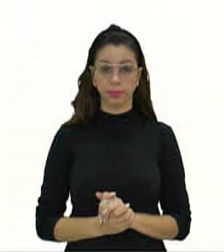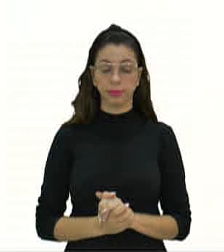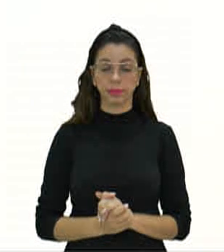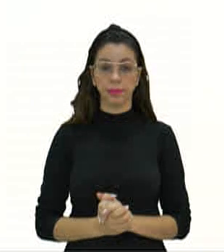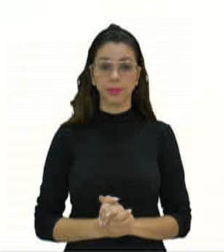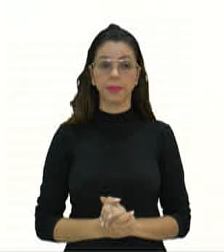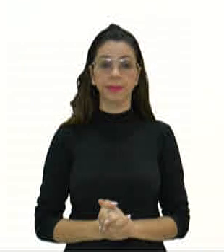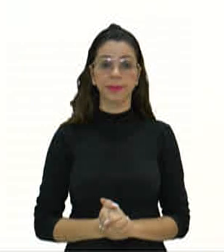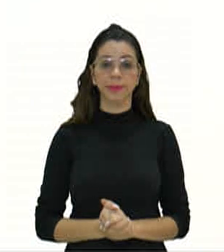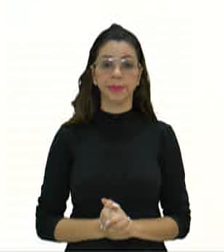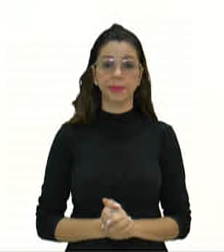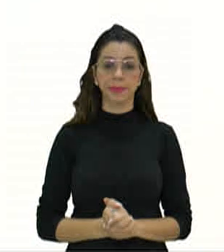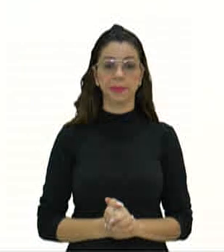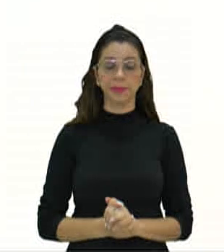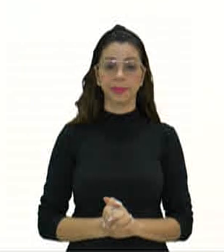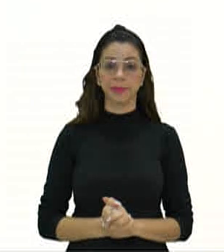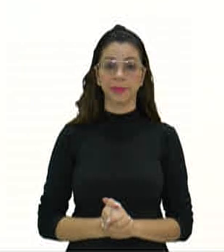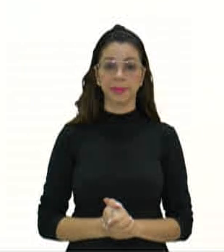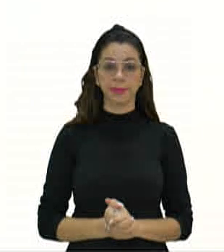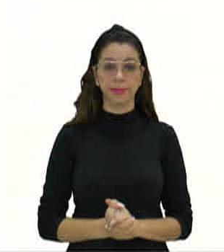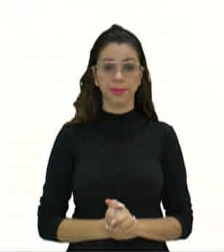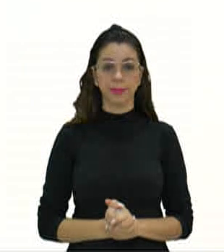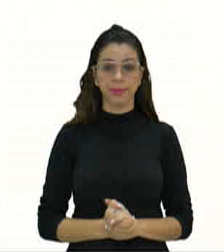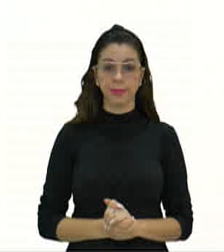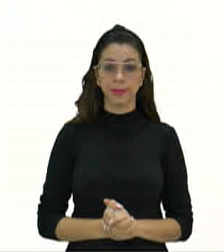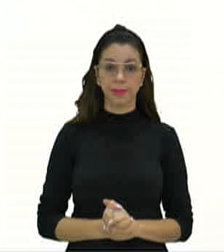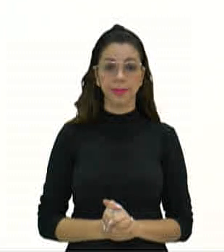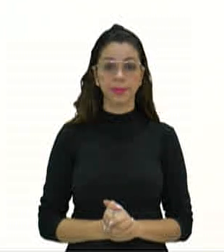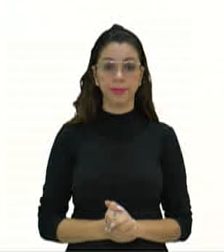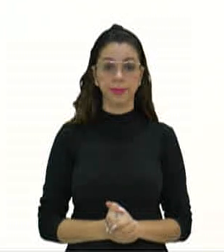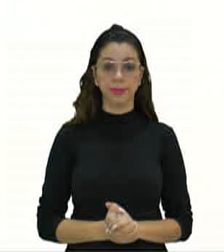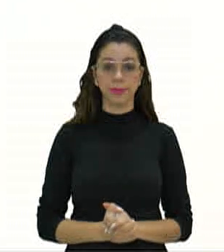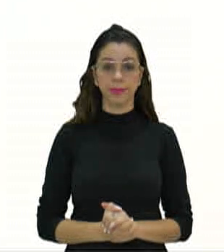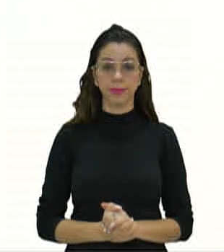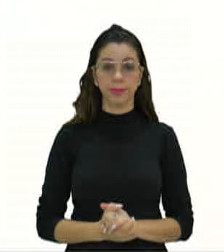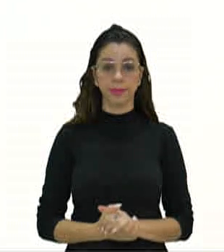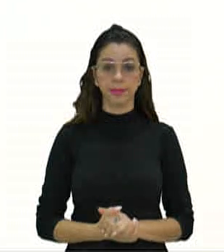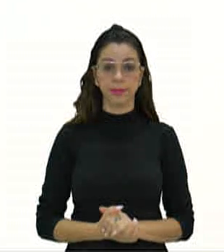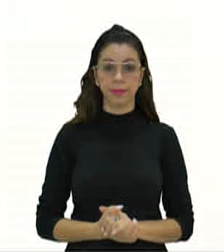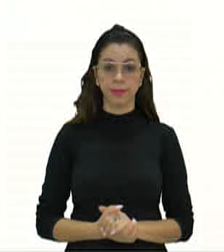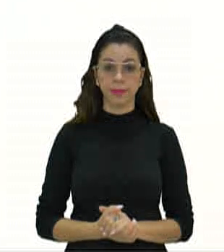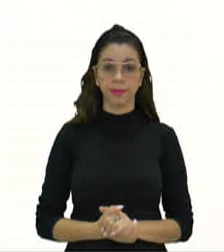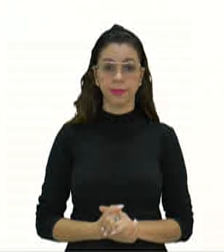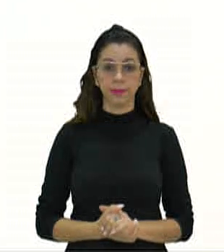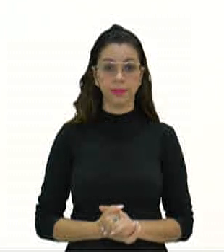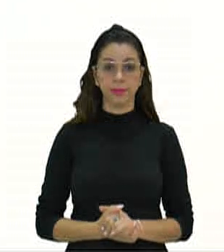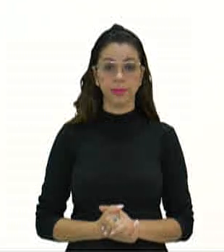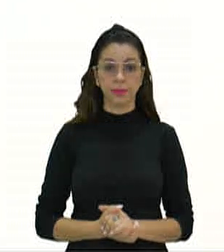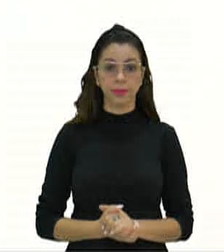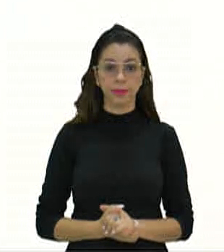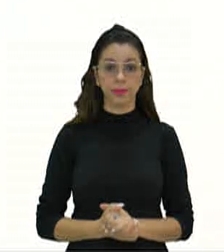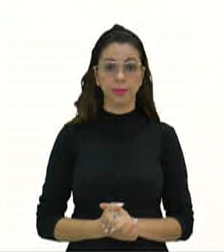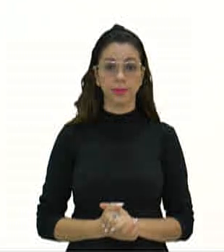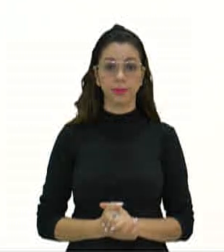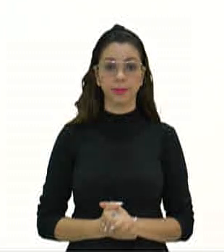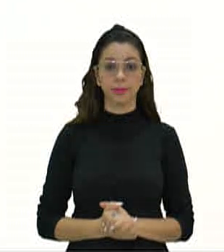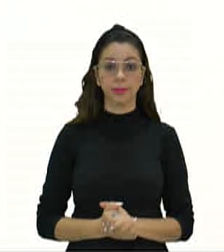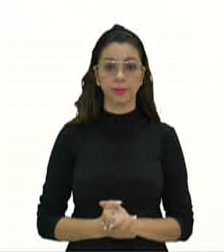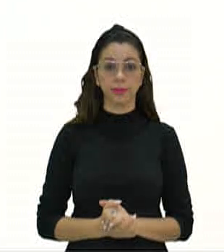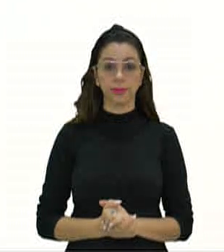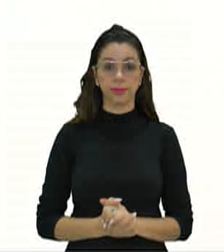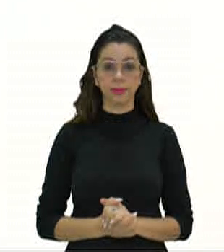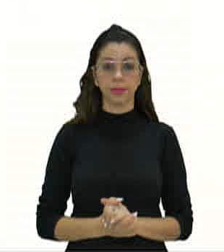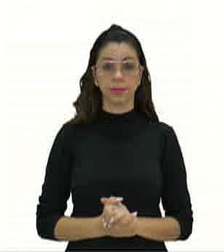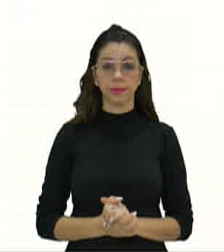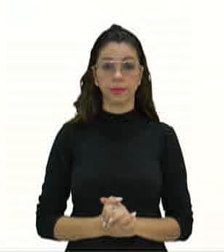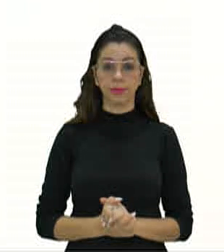To study, to gain knowledge to look at in detail. Studying is essential for the survival of the